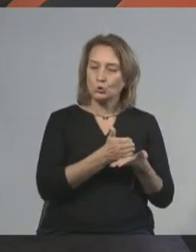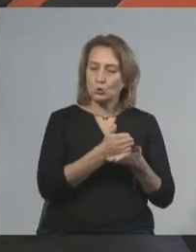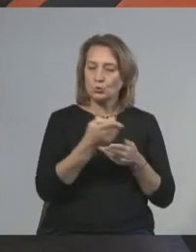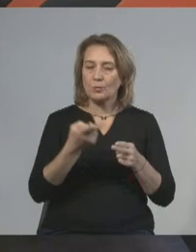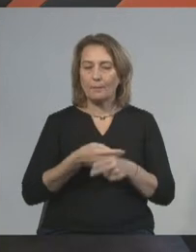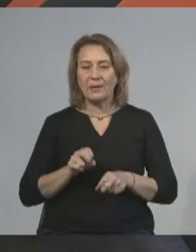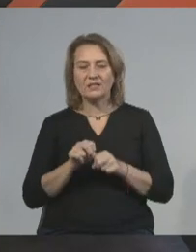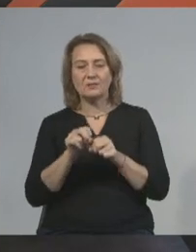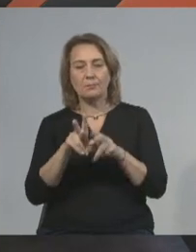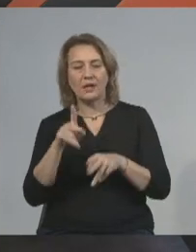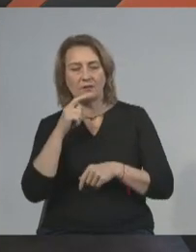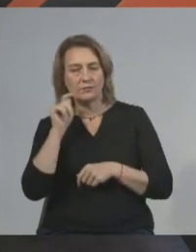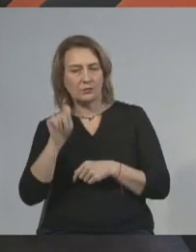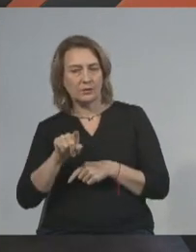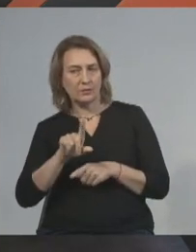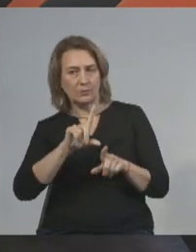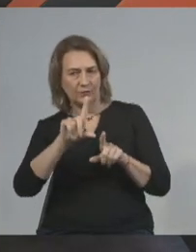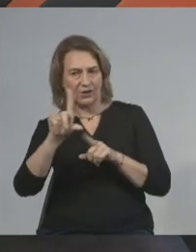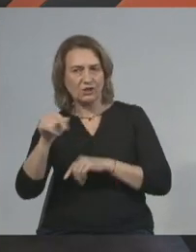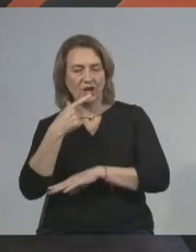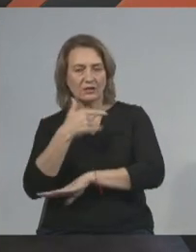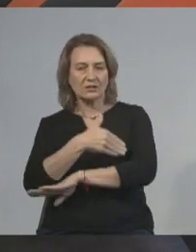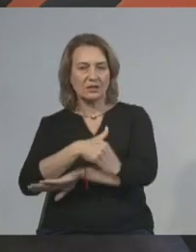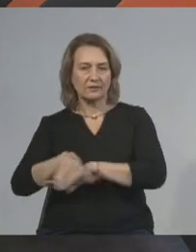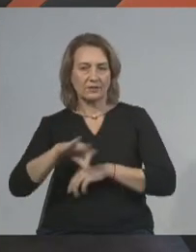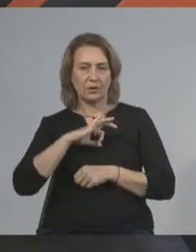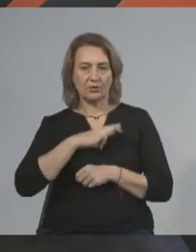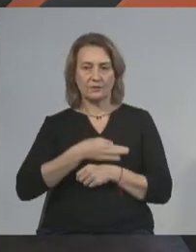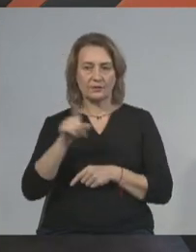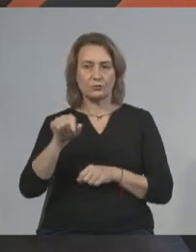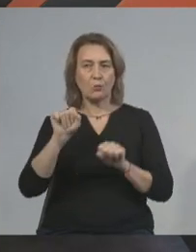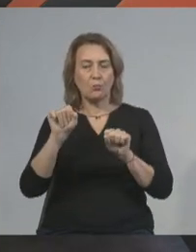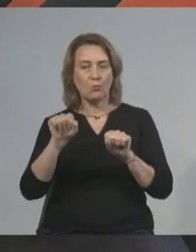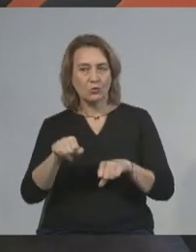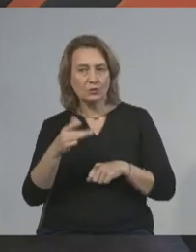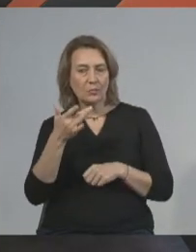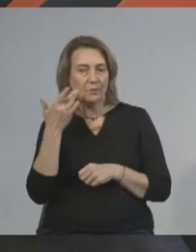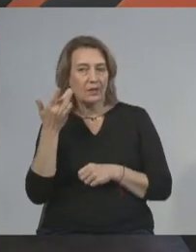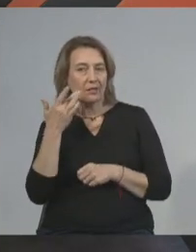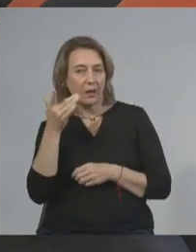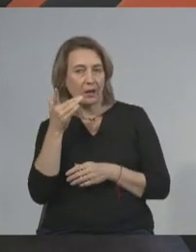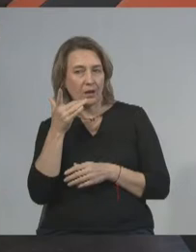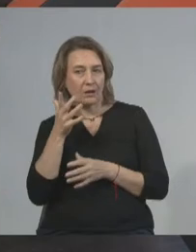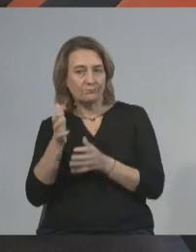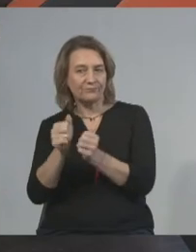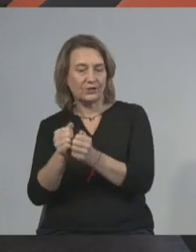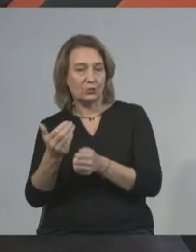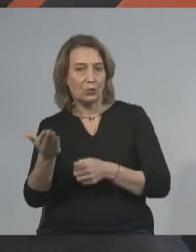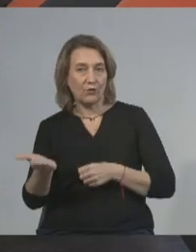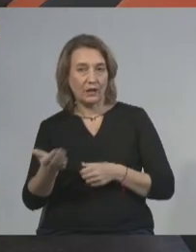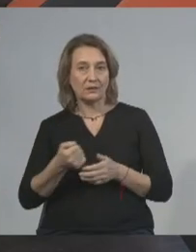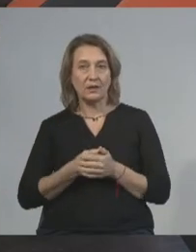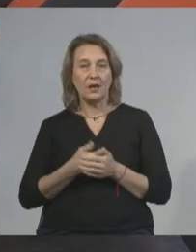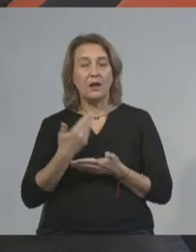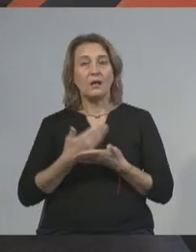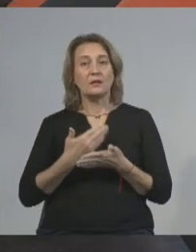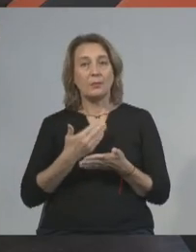ukrainian activists actually are blamed for taking part in the revolution in